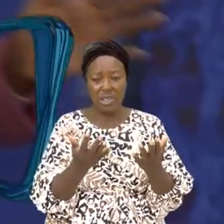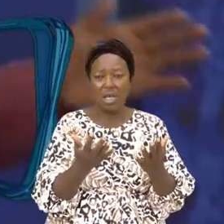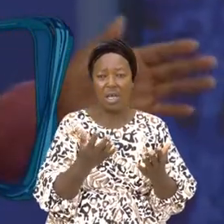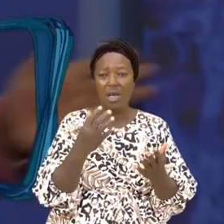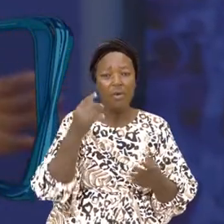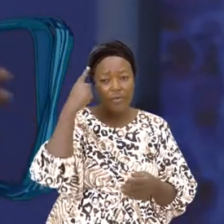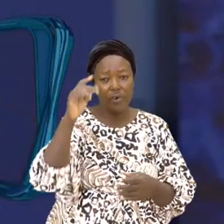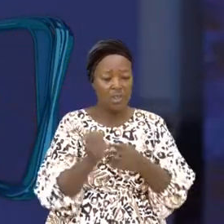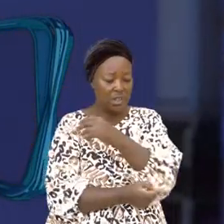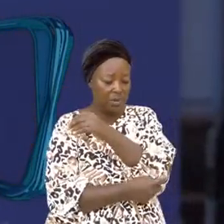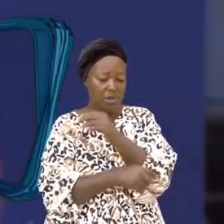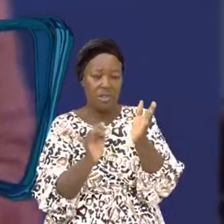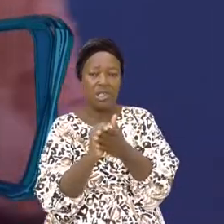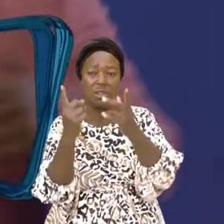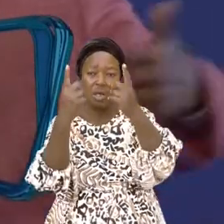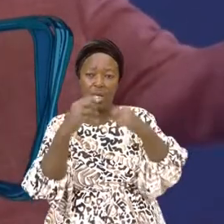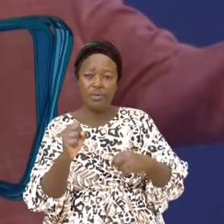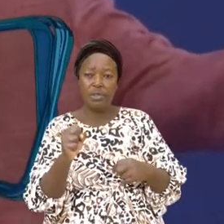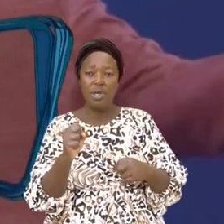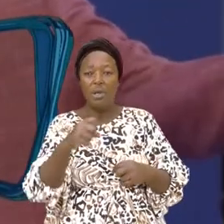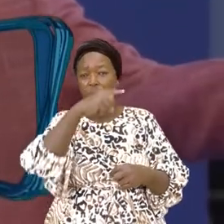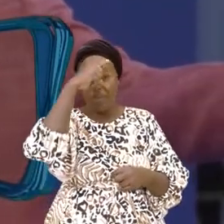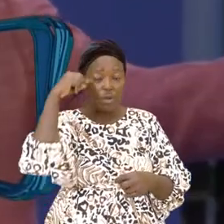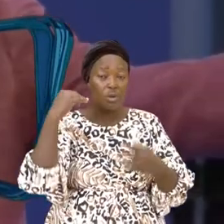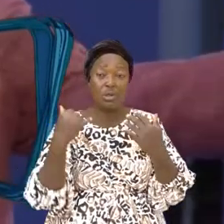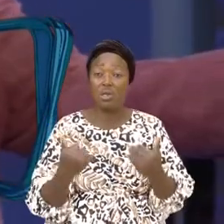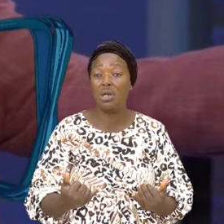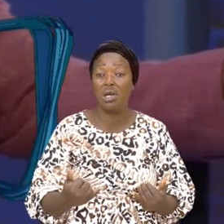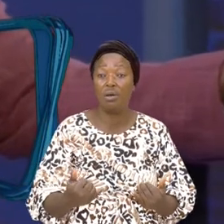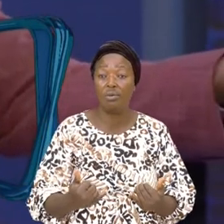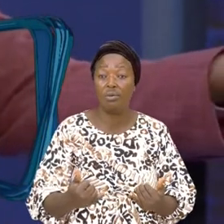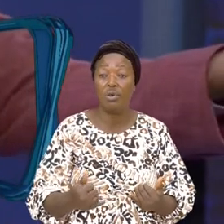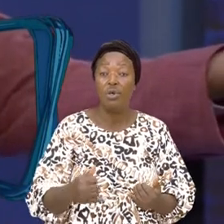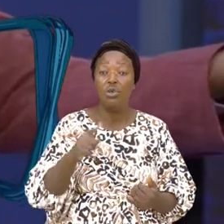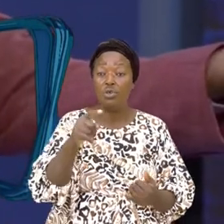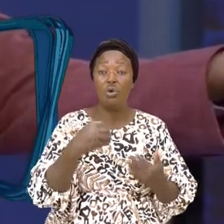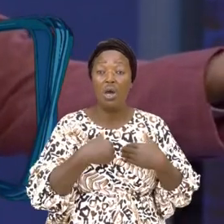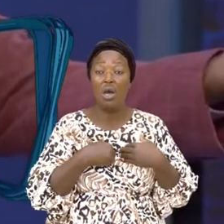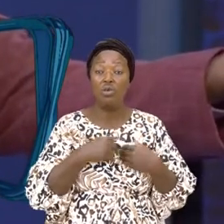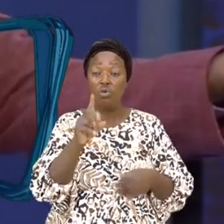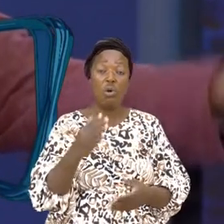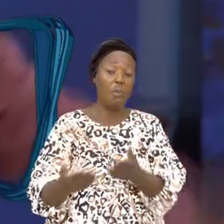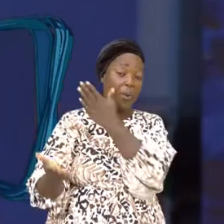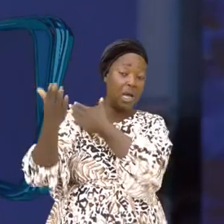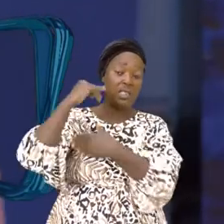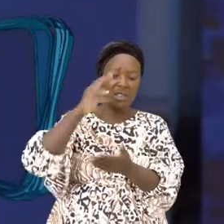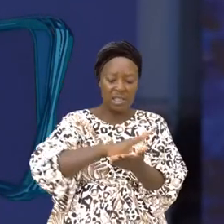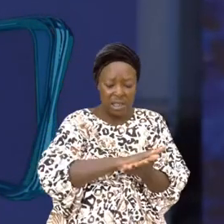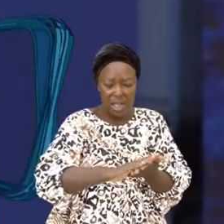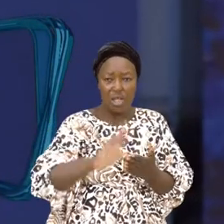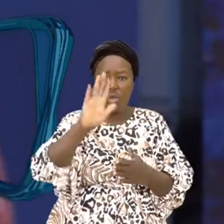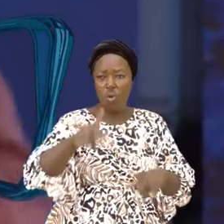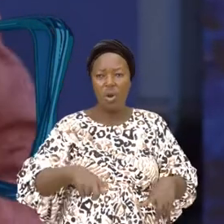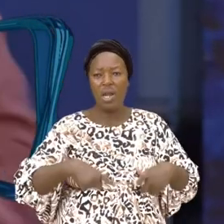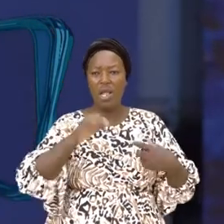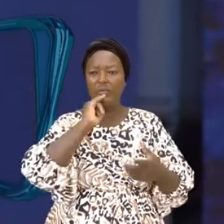the temptations that come, because now your past is cleansed. Your life